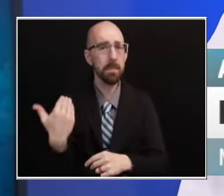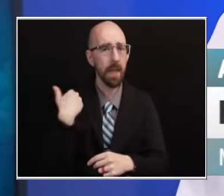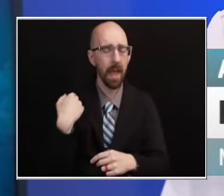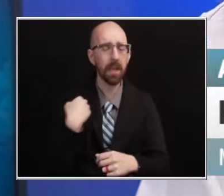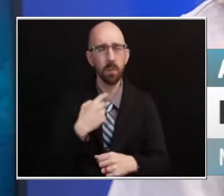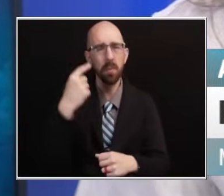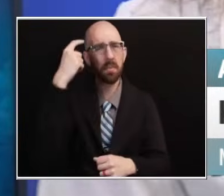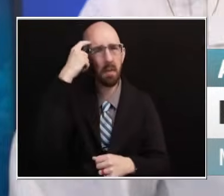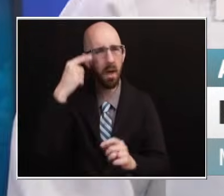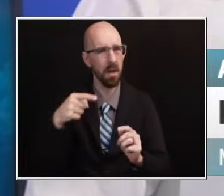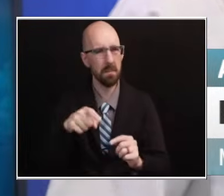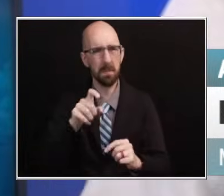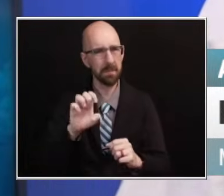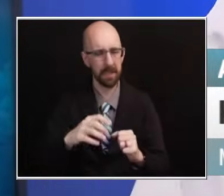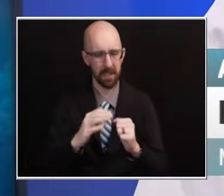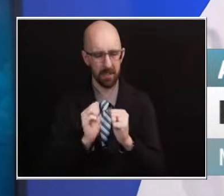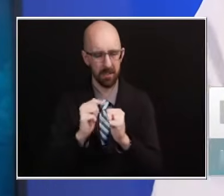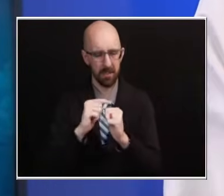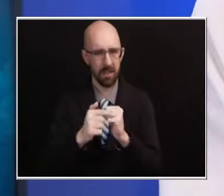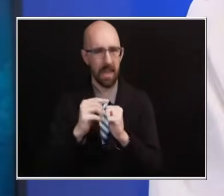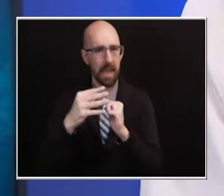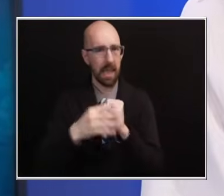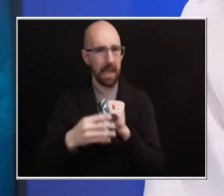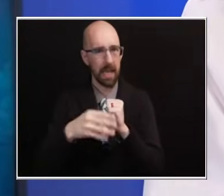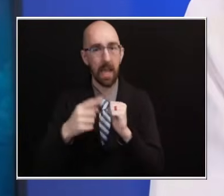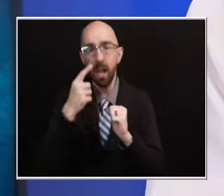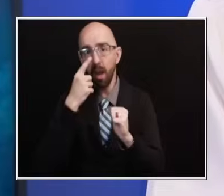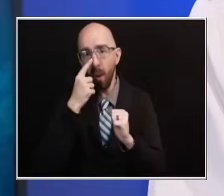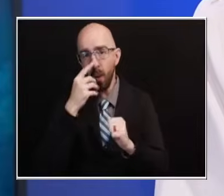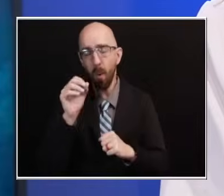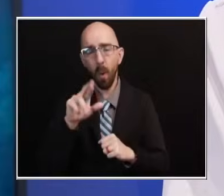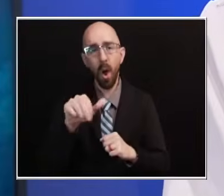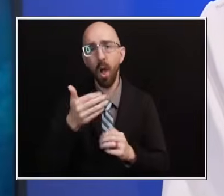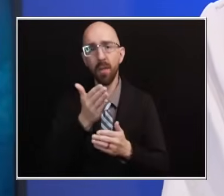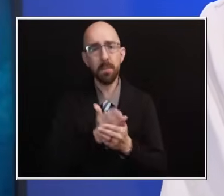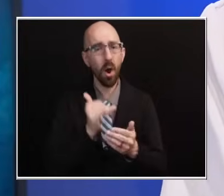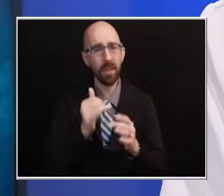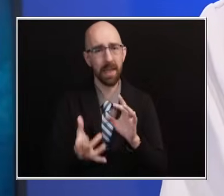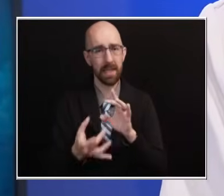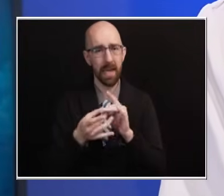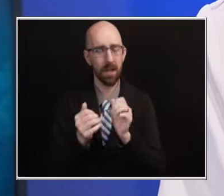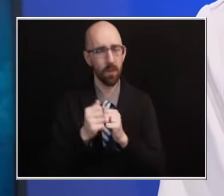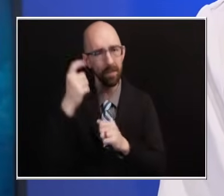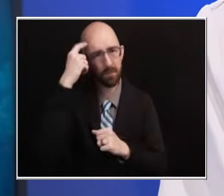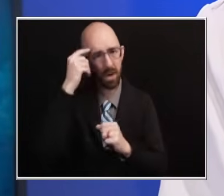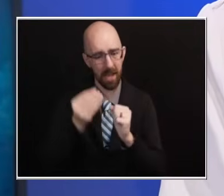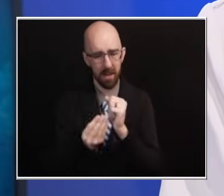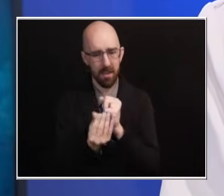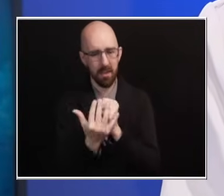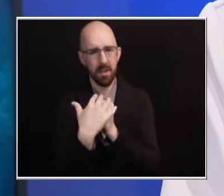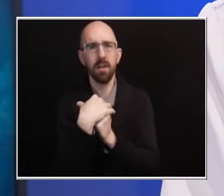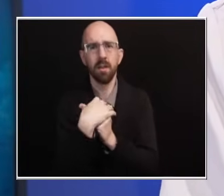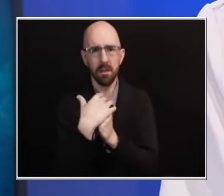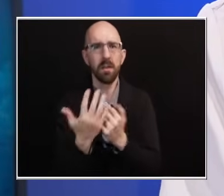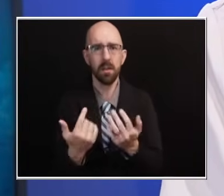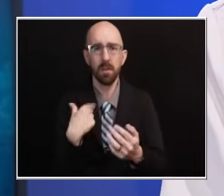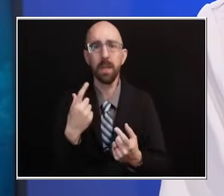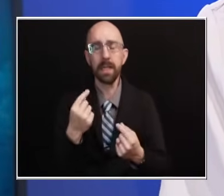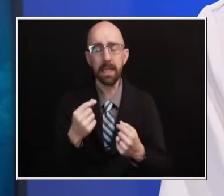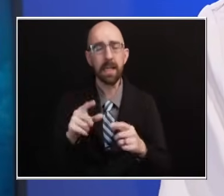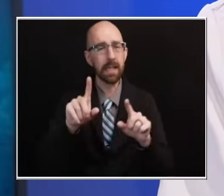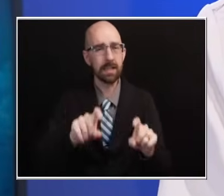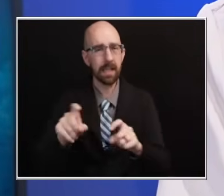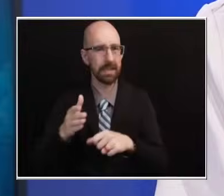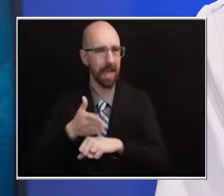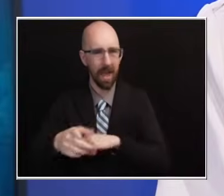some leaking from either his nose or some other part that's connected with the brain. We did subsequent tests, but